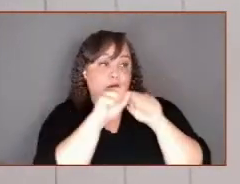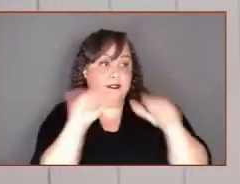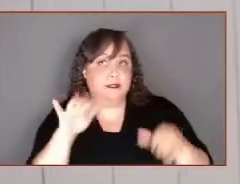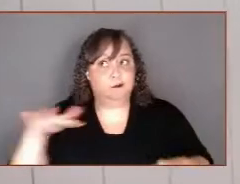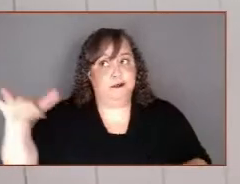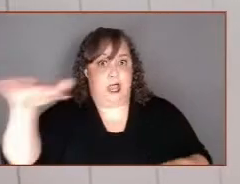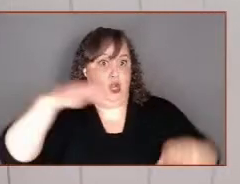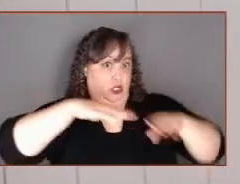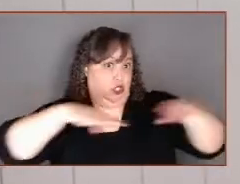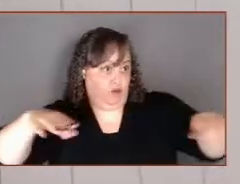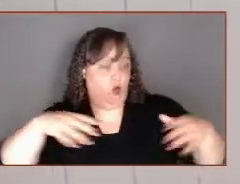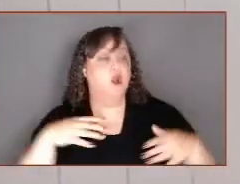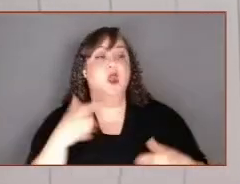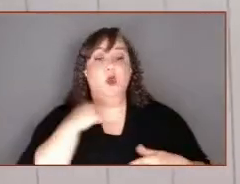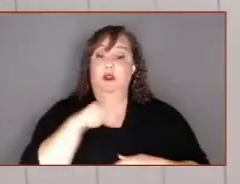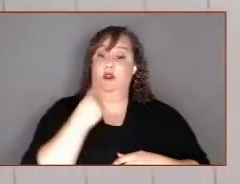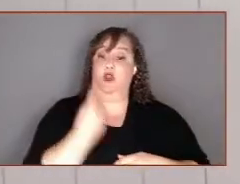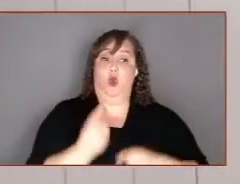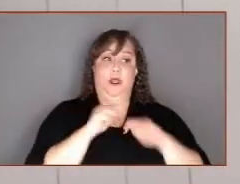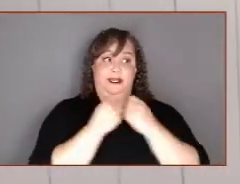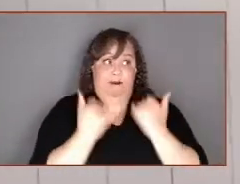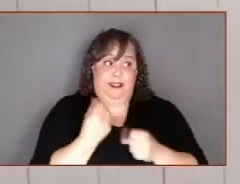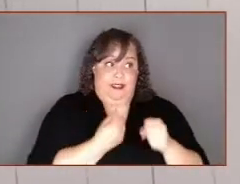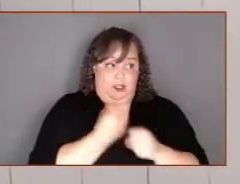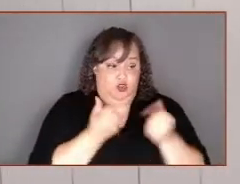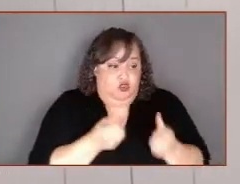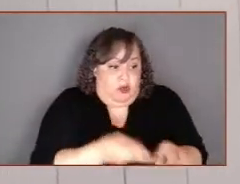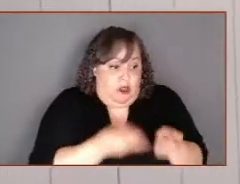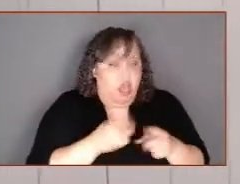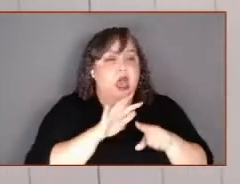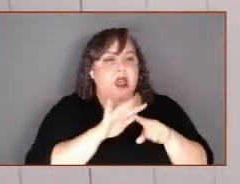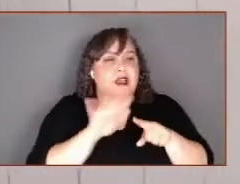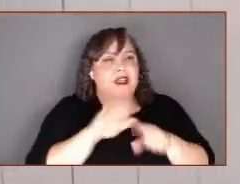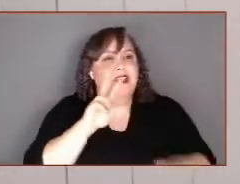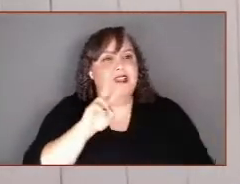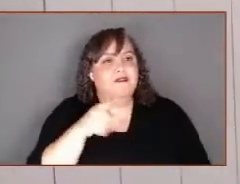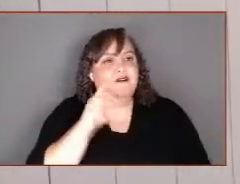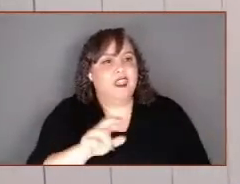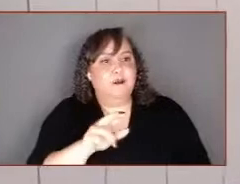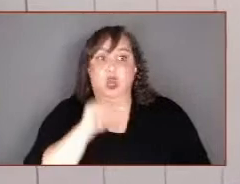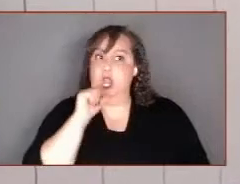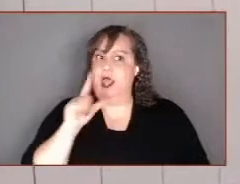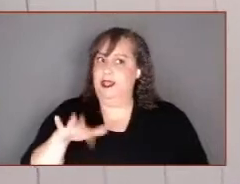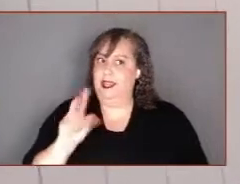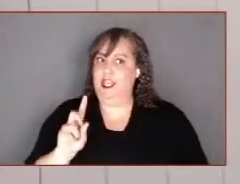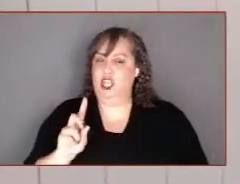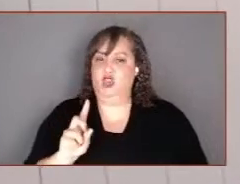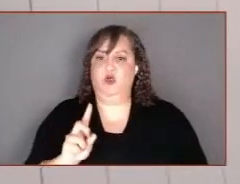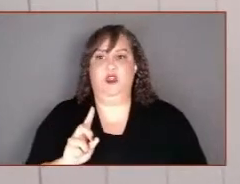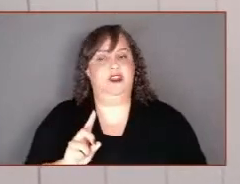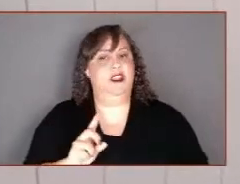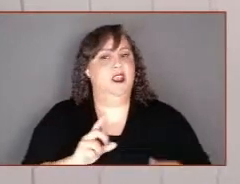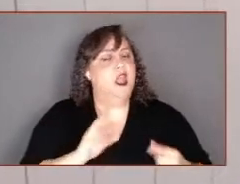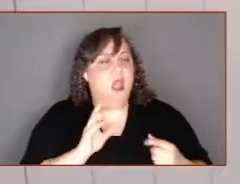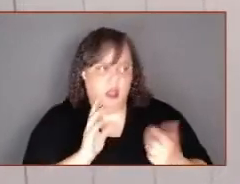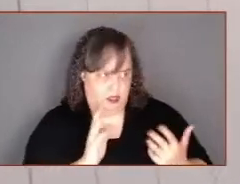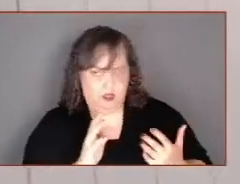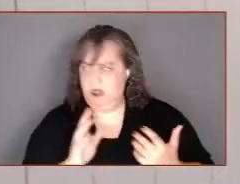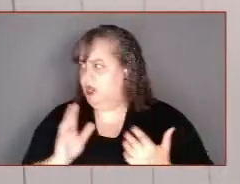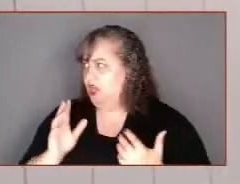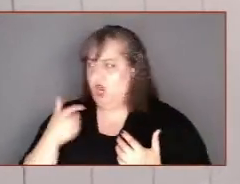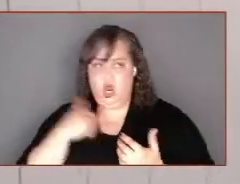only team this year to attempt to extract water as a vapor instead of a liquid. Let me ask the question, are we doing the right thing?